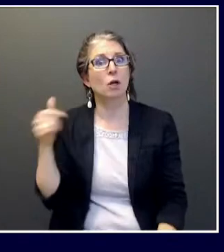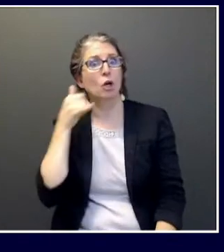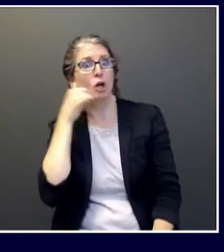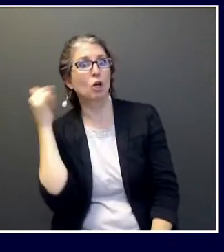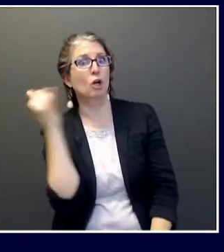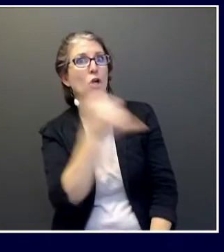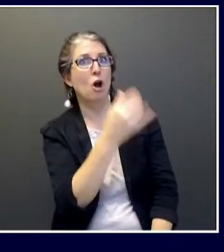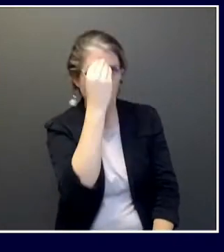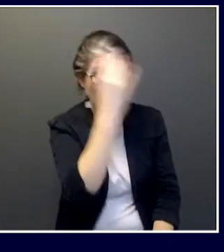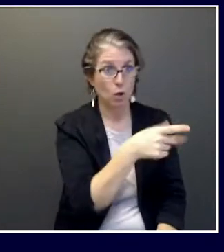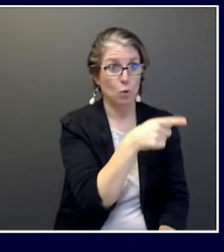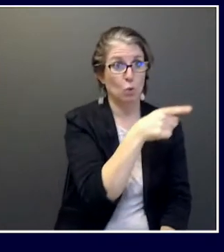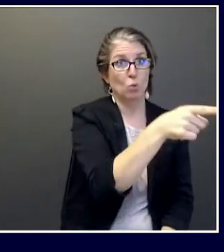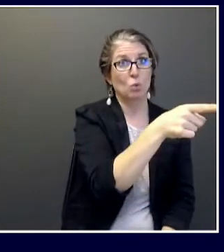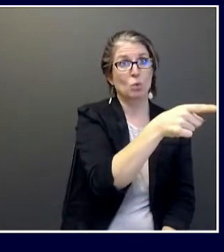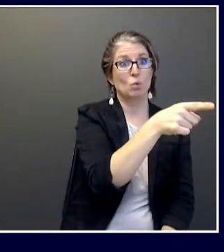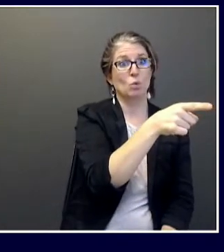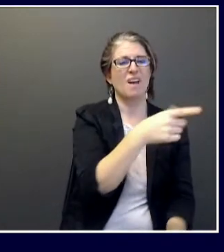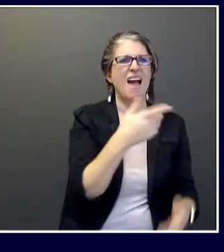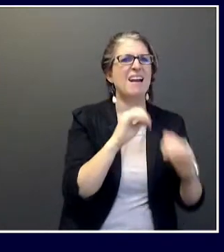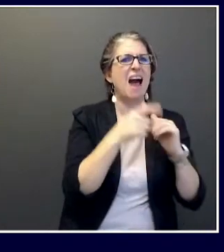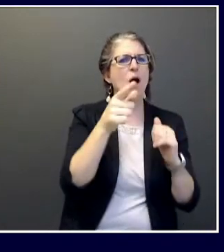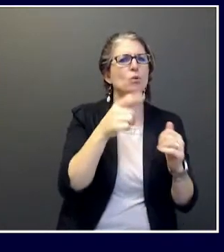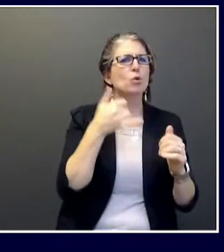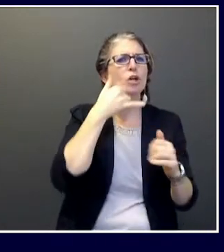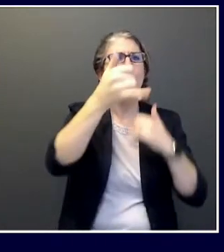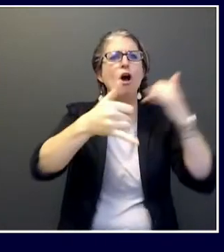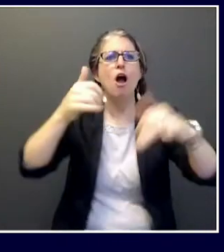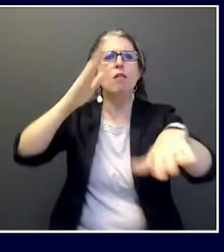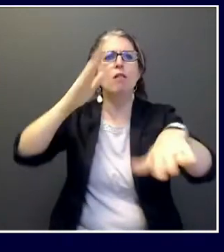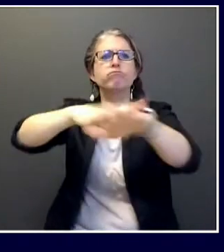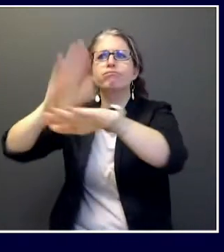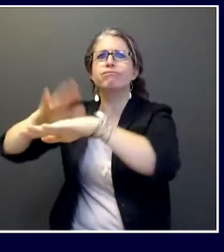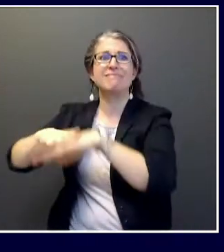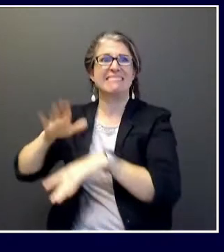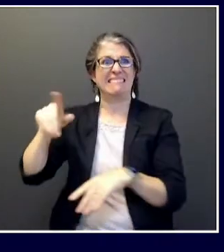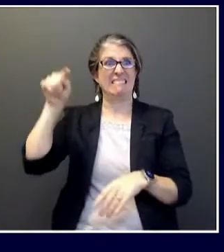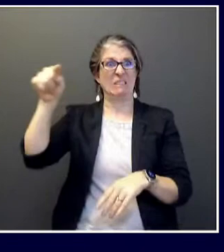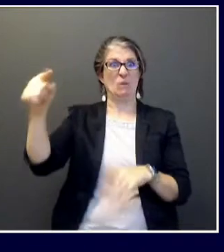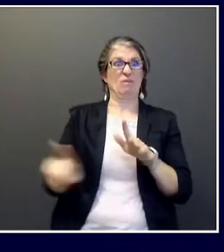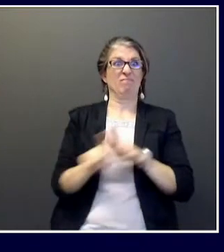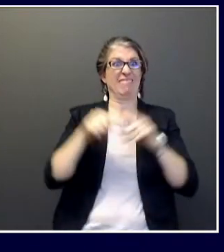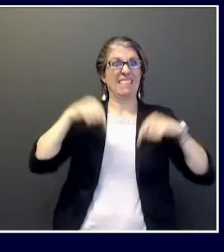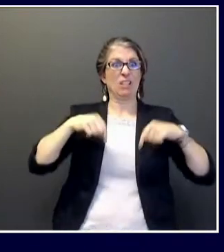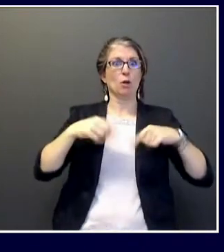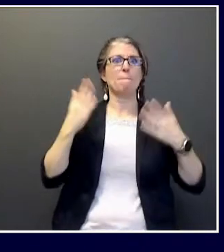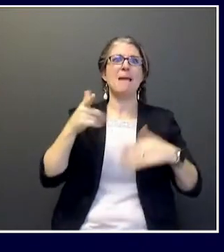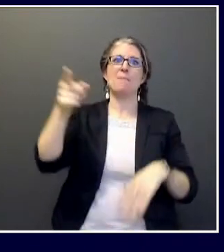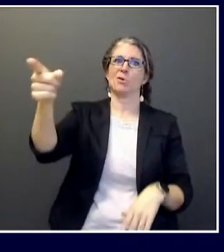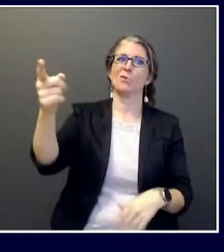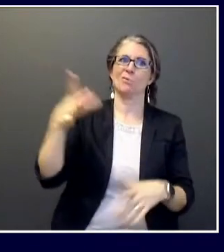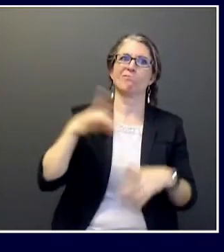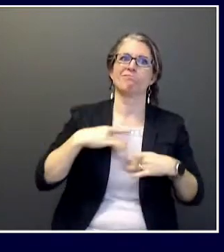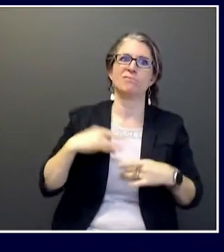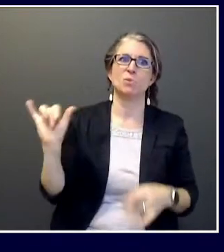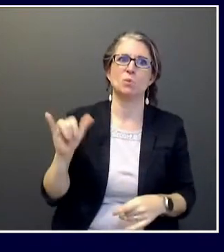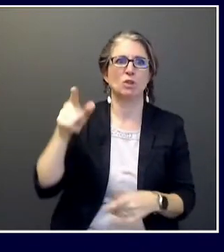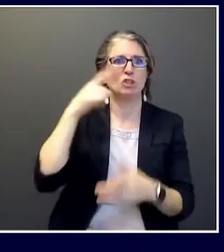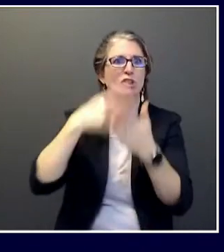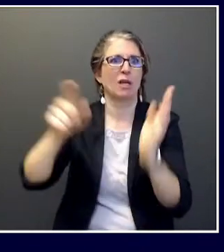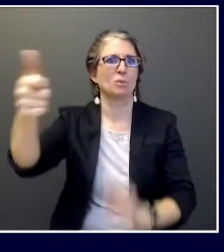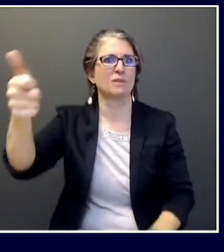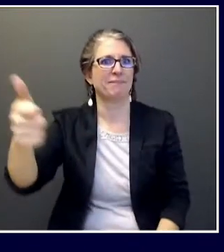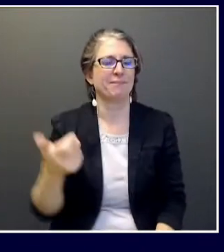be aware that there's an outbreak currently. The contact tracing is really the mainstay of that.